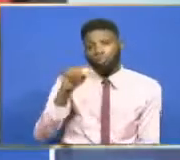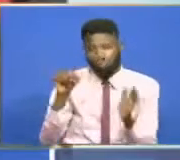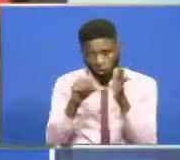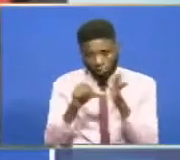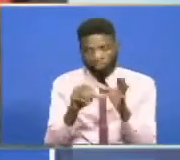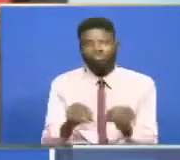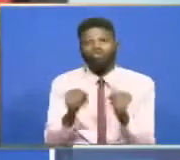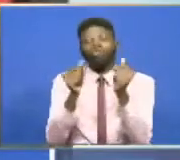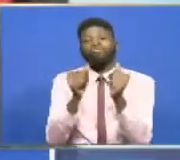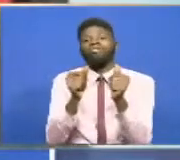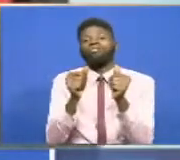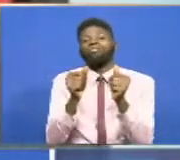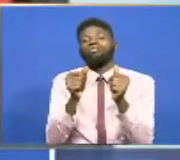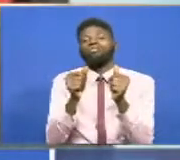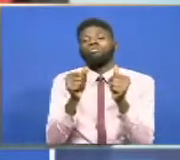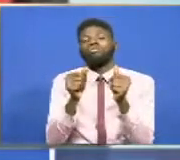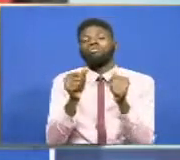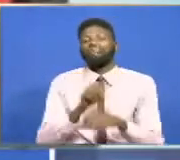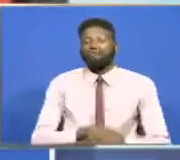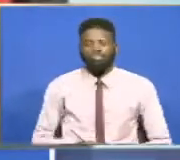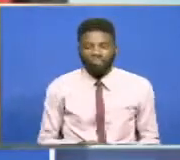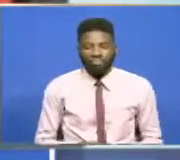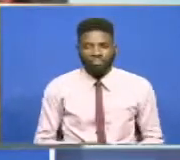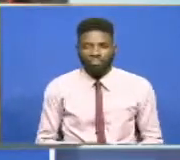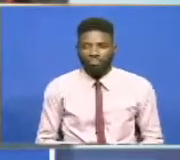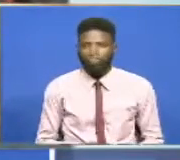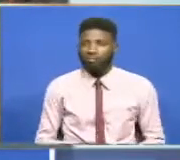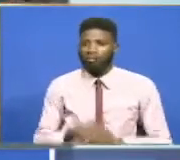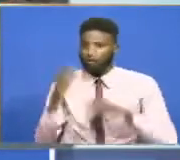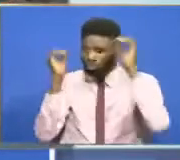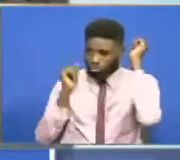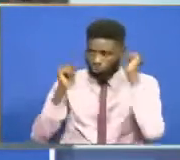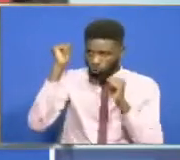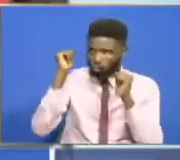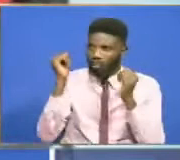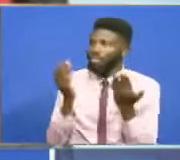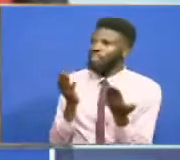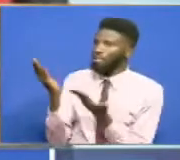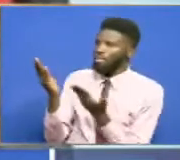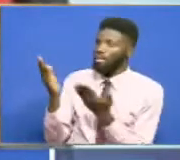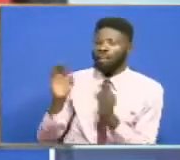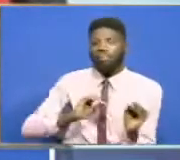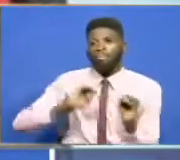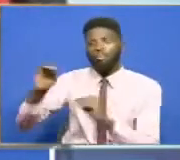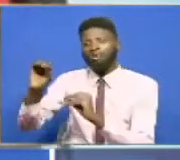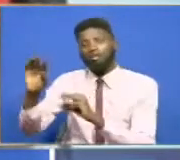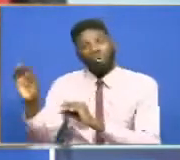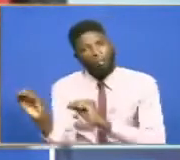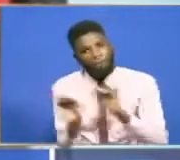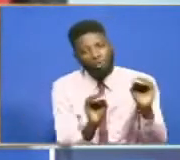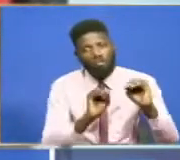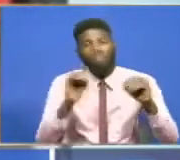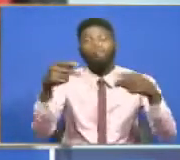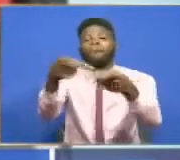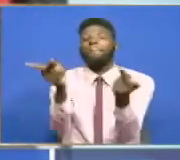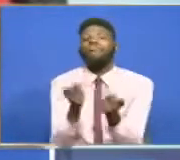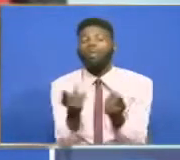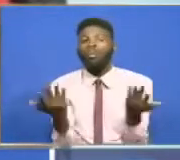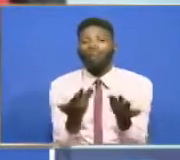counties. The forces on the ground are going to places and locations that have been